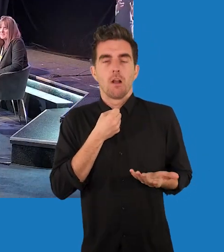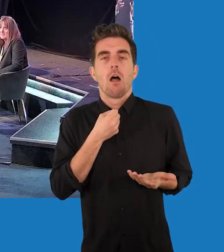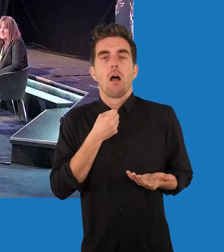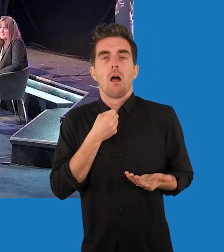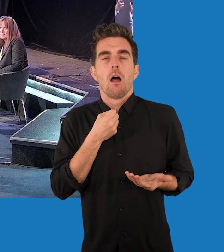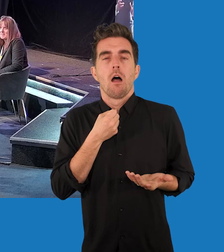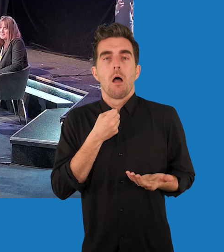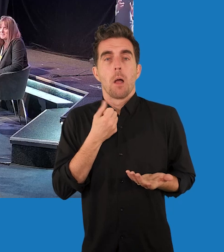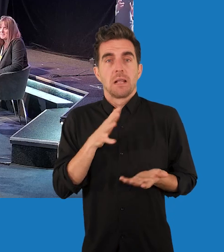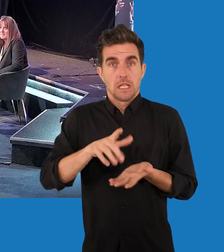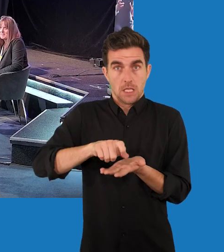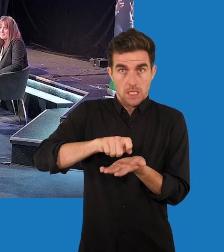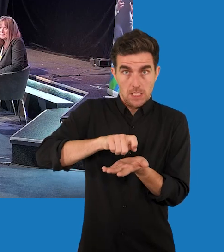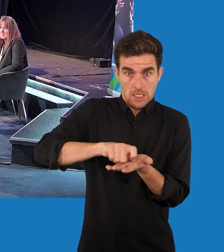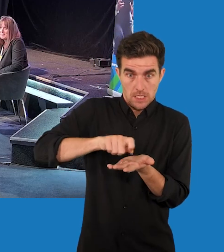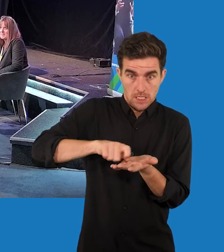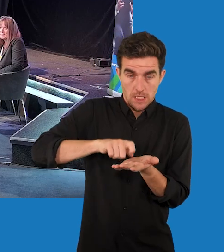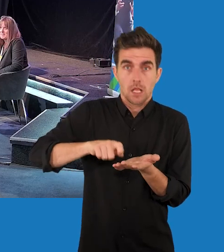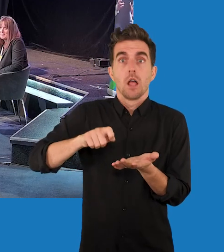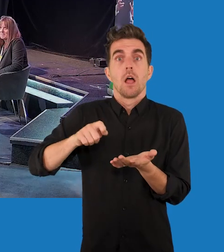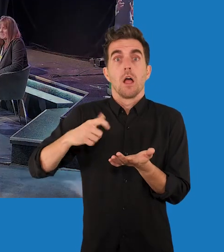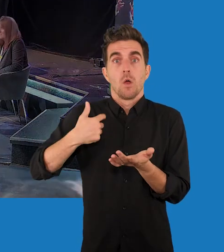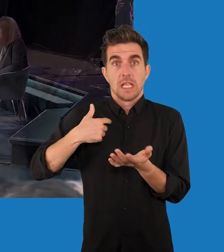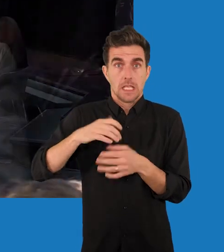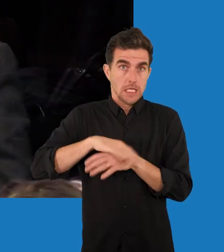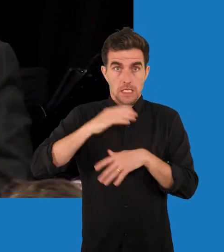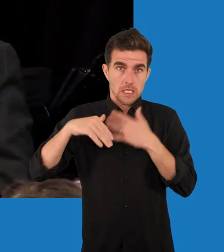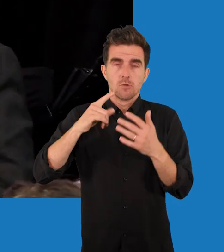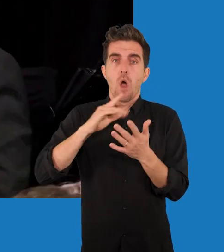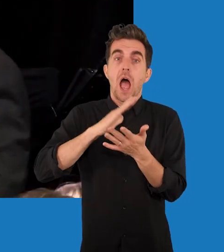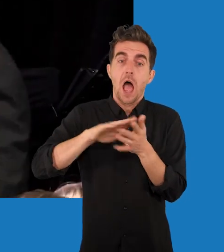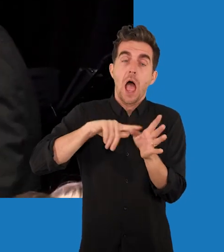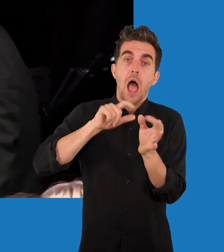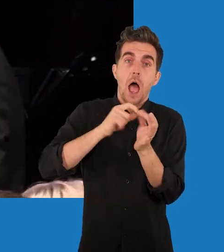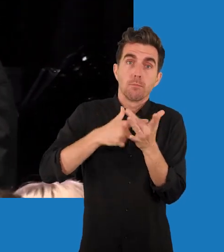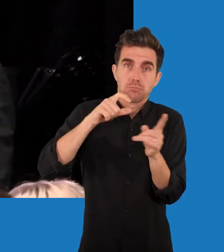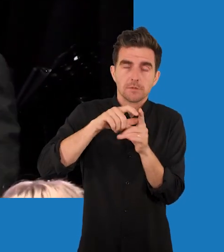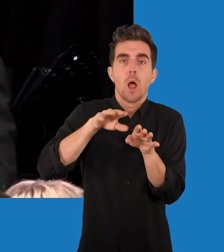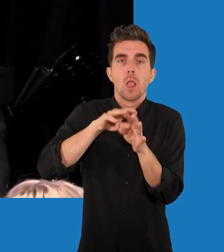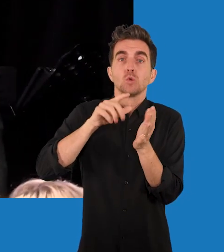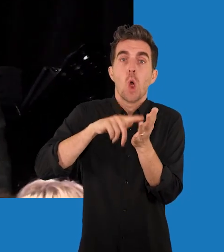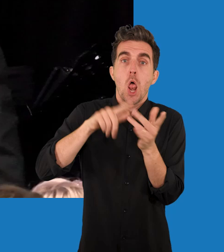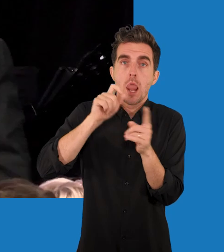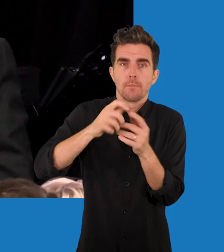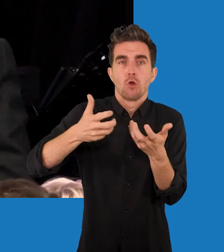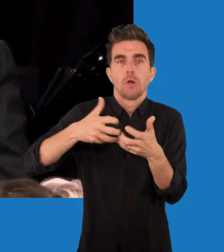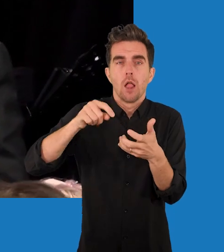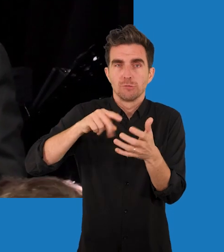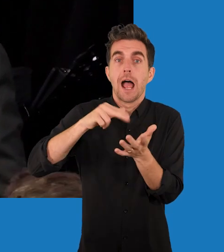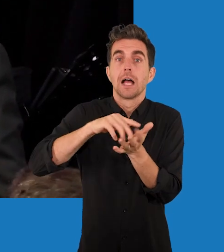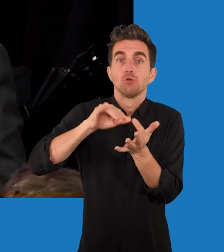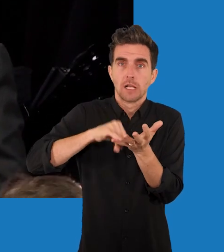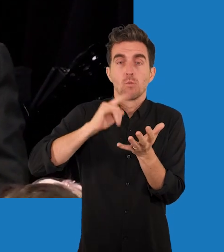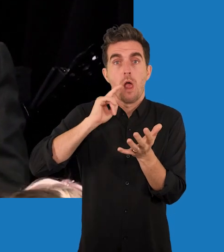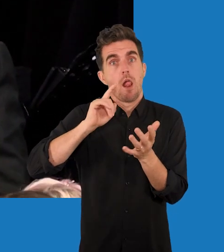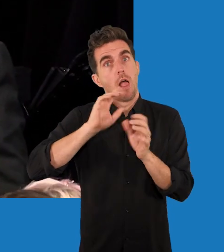because you have written to us and making sure that that we're on top of this. So, hybrid closed-loop technology, signalled by the